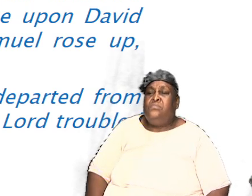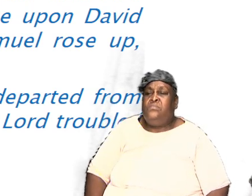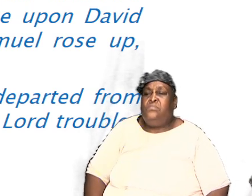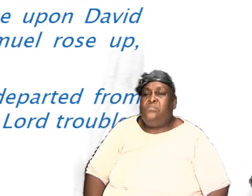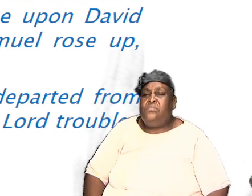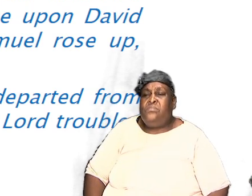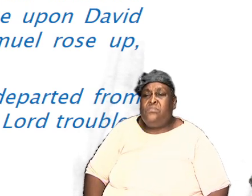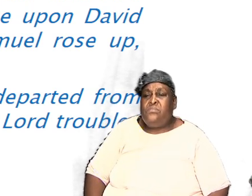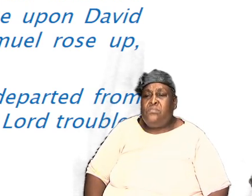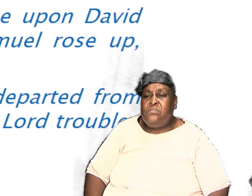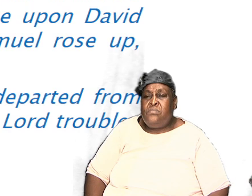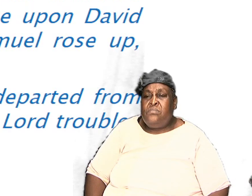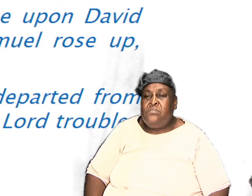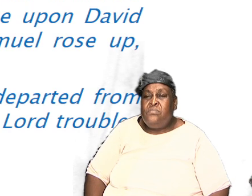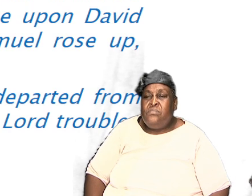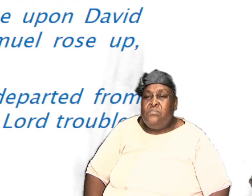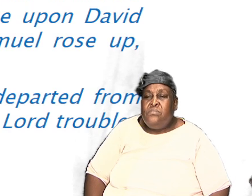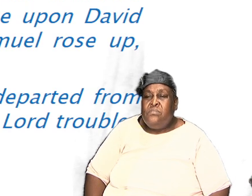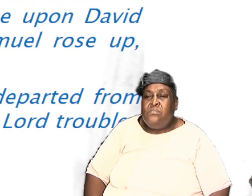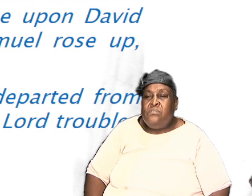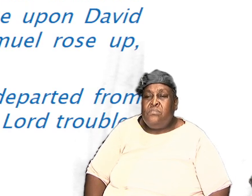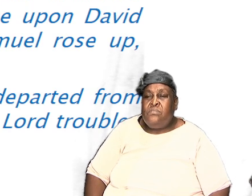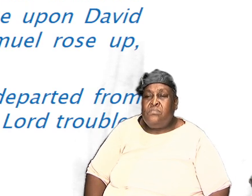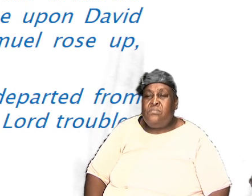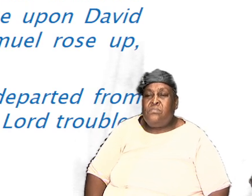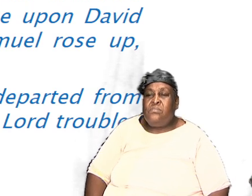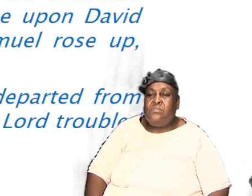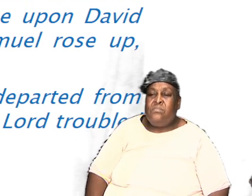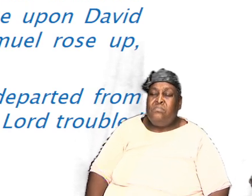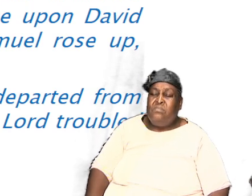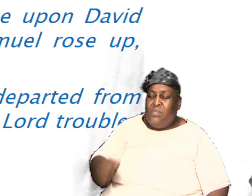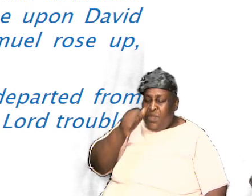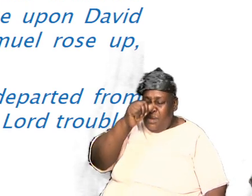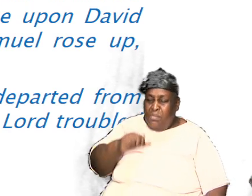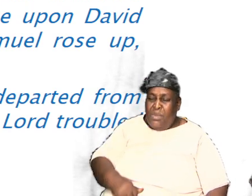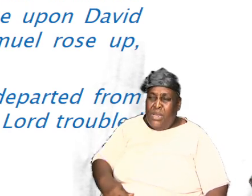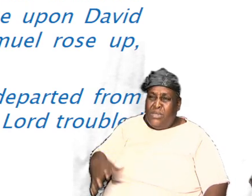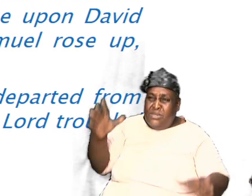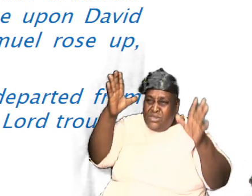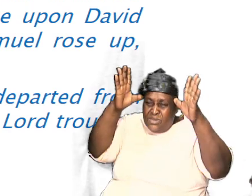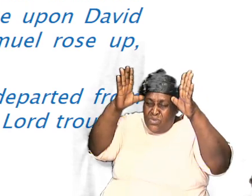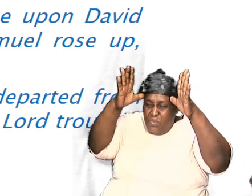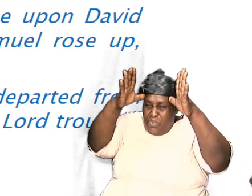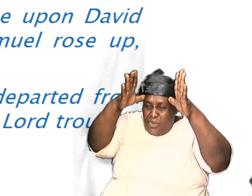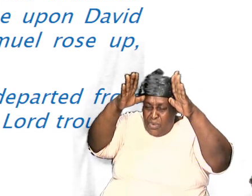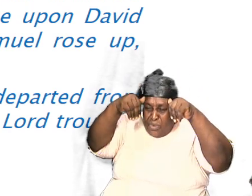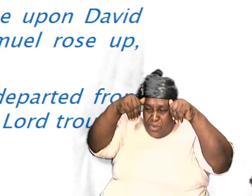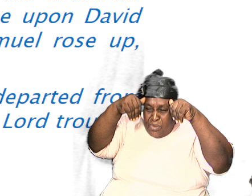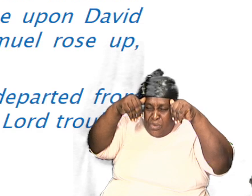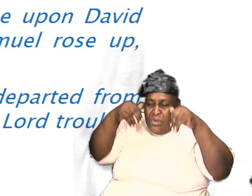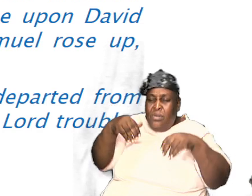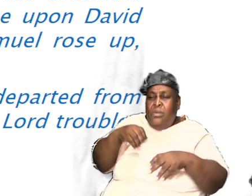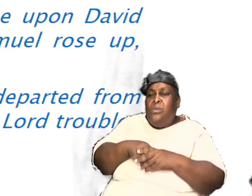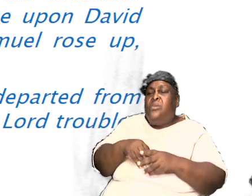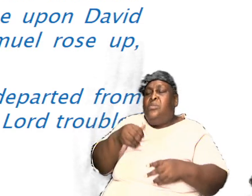repent. The man was stubborn in his own way.